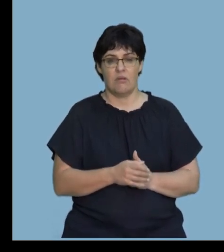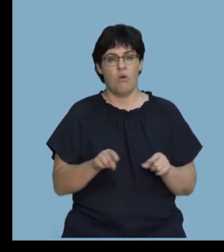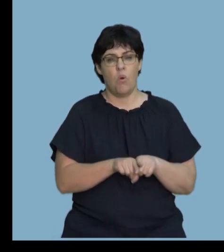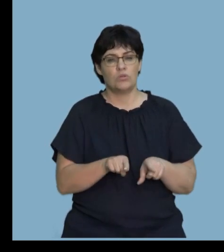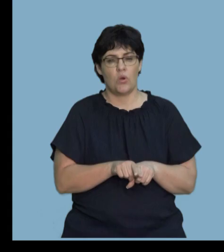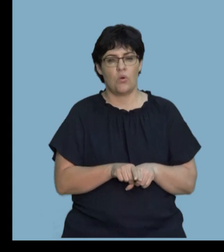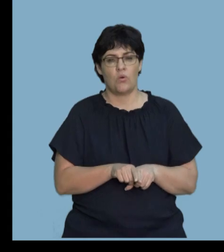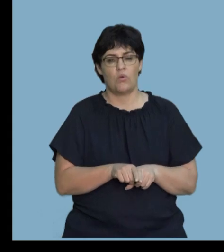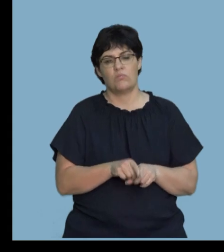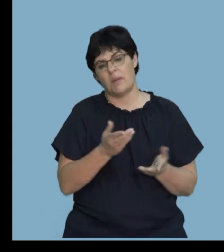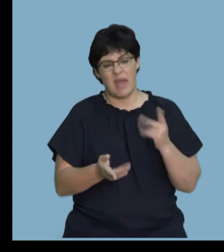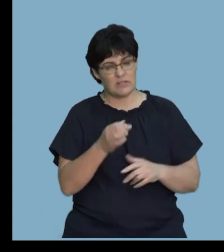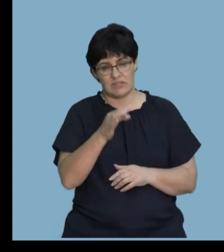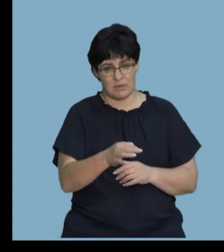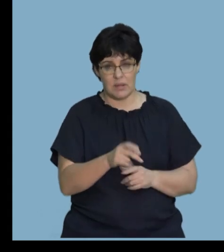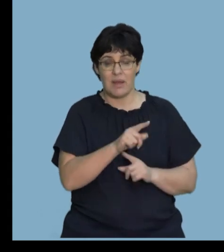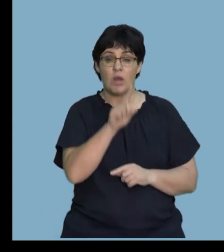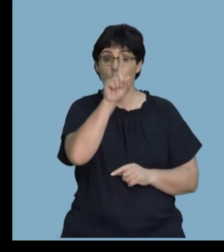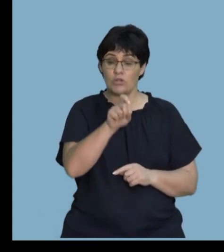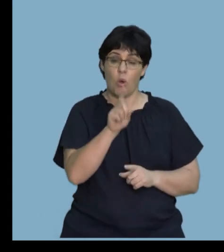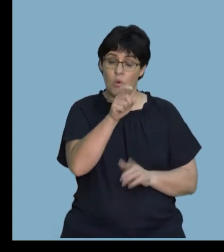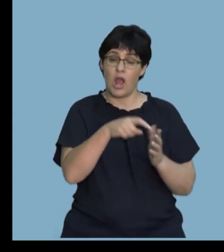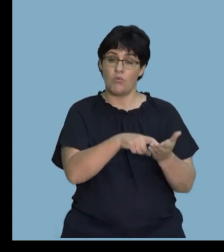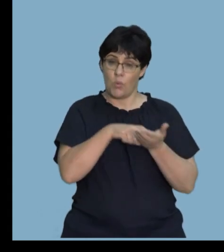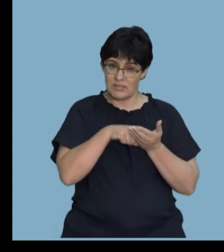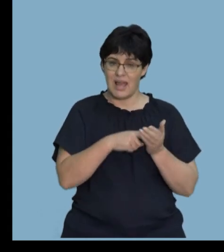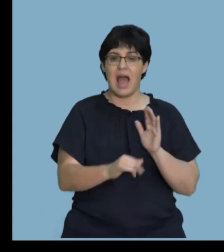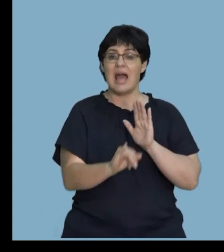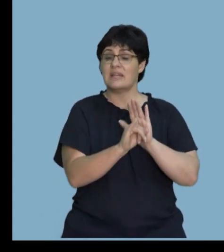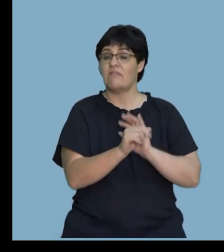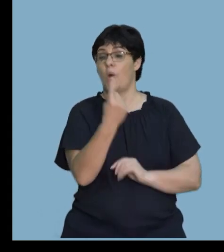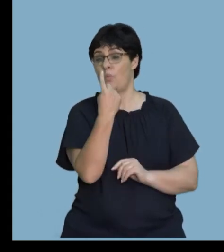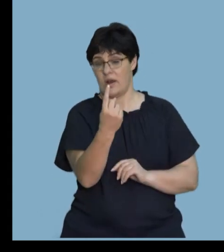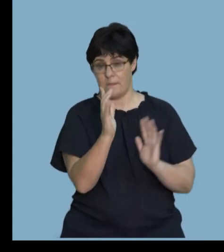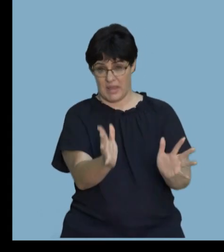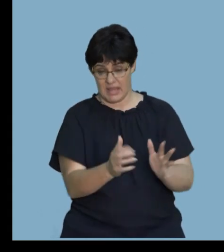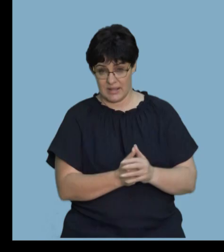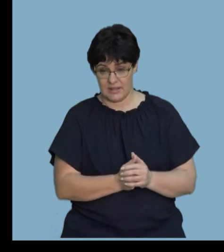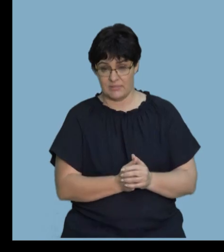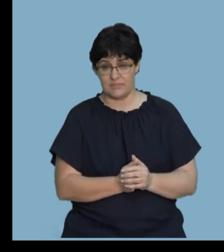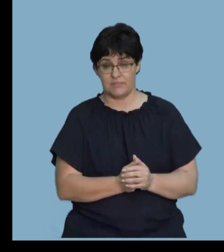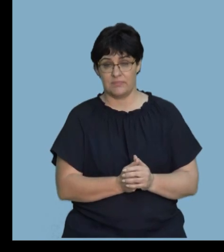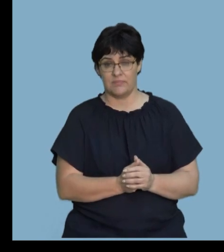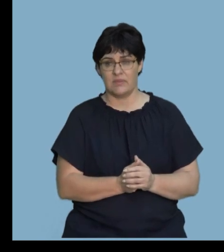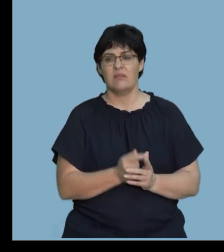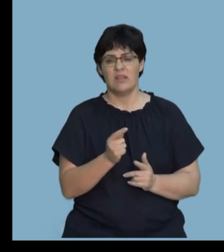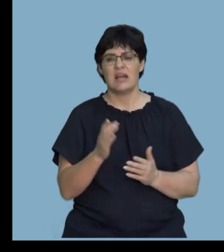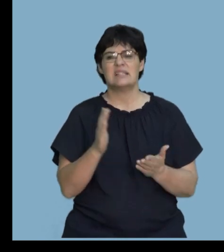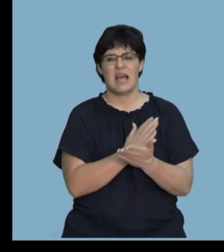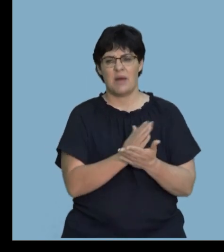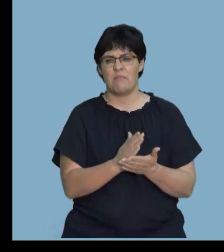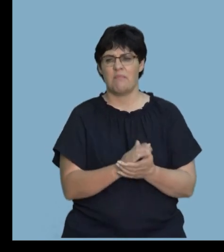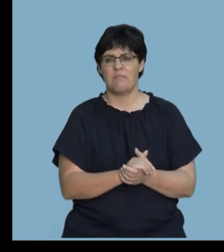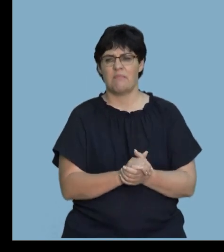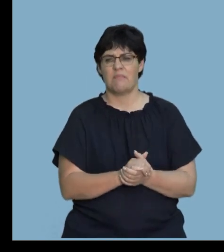tablet, but this question only requested that we identify one. All right. So these are some of the